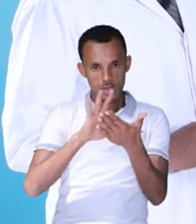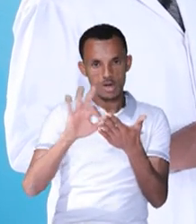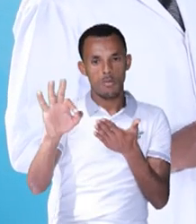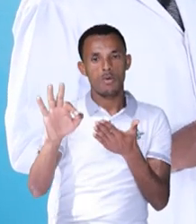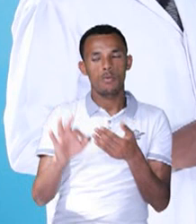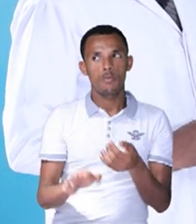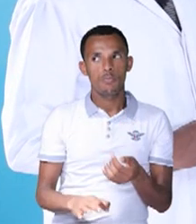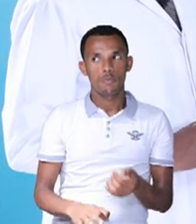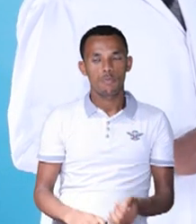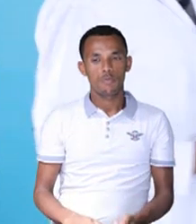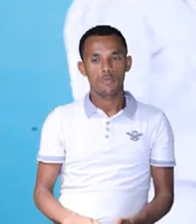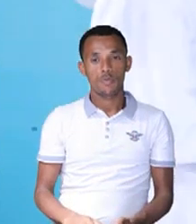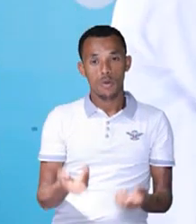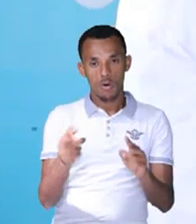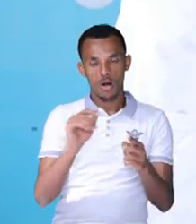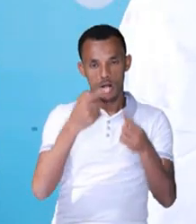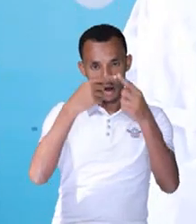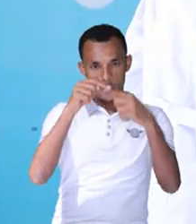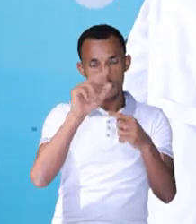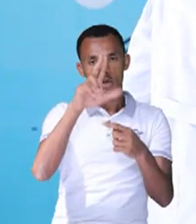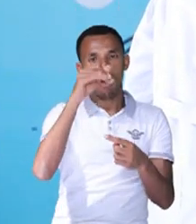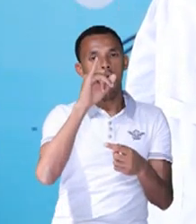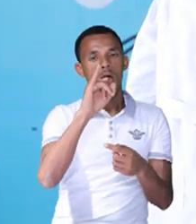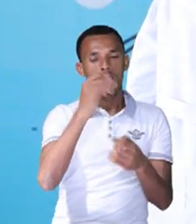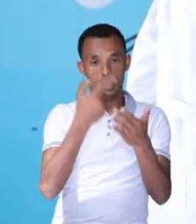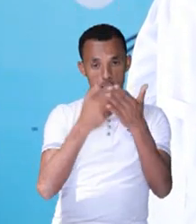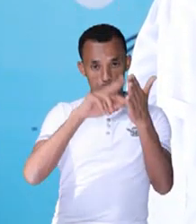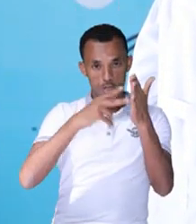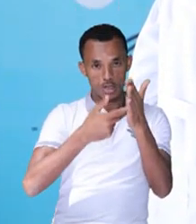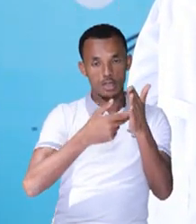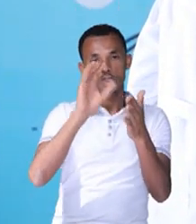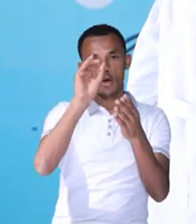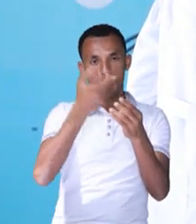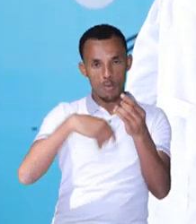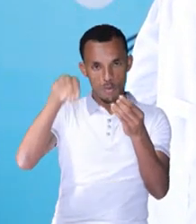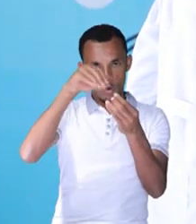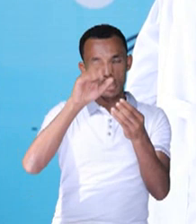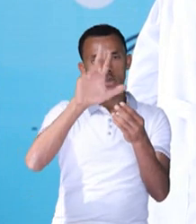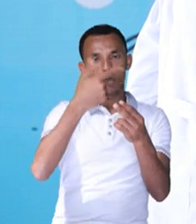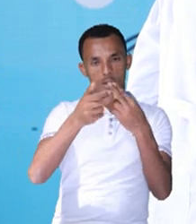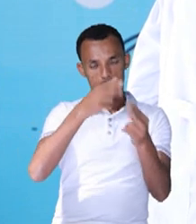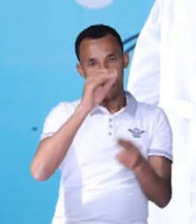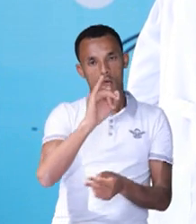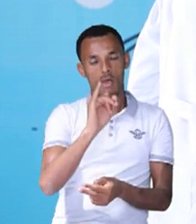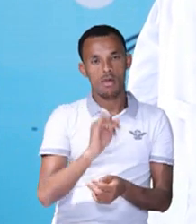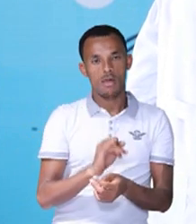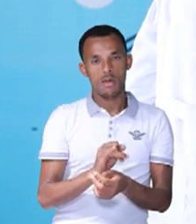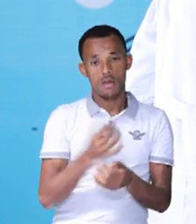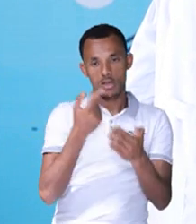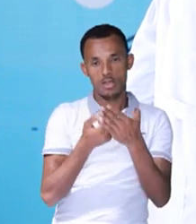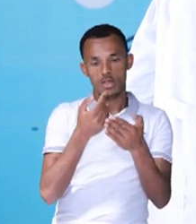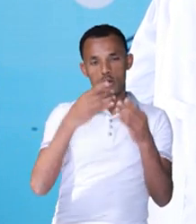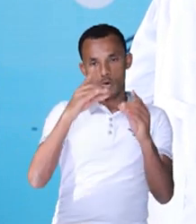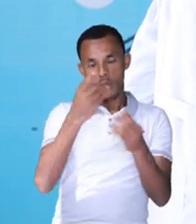number. When you are coming to 3i, this means 0 plus 3 times I.